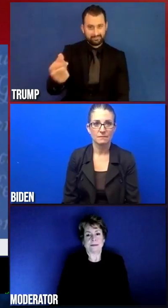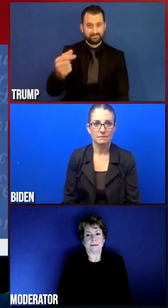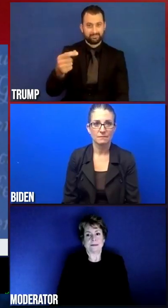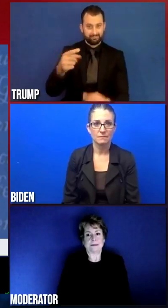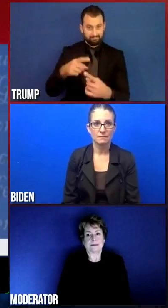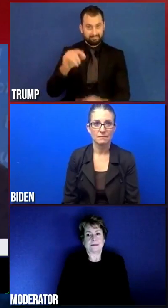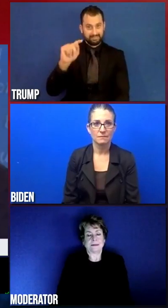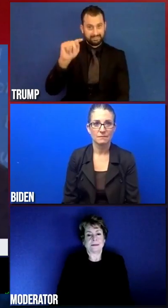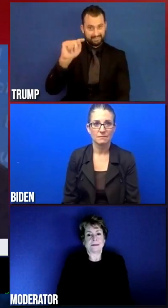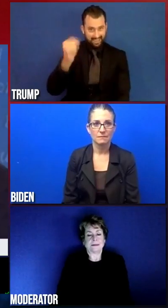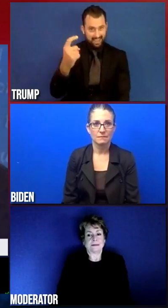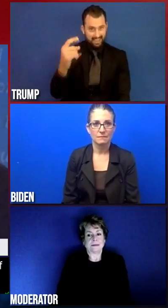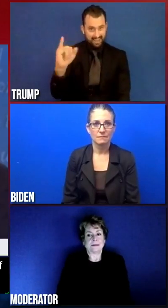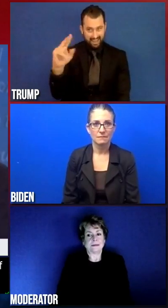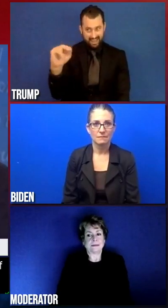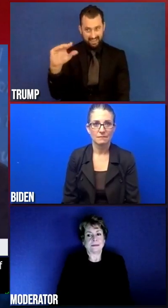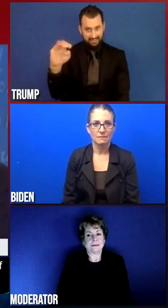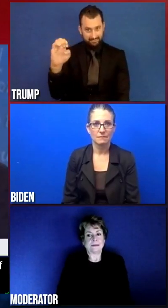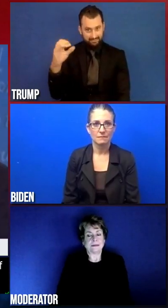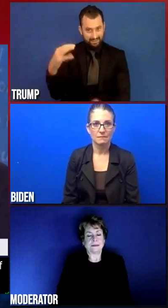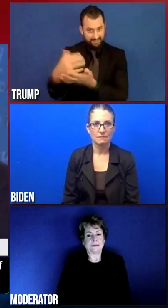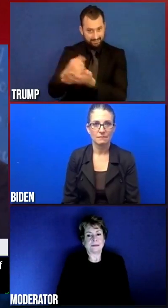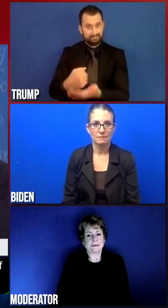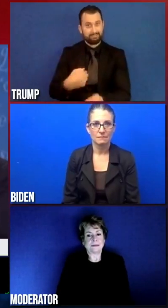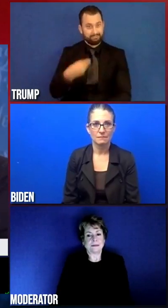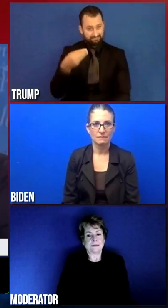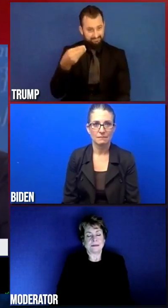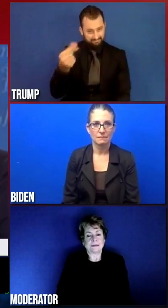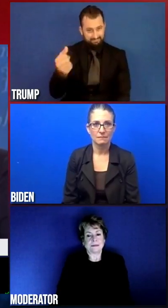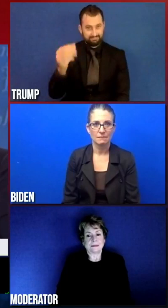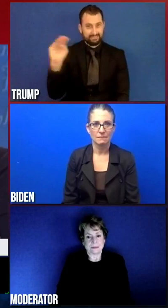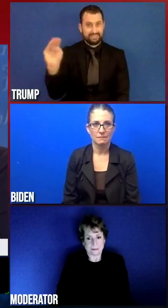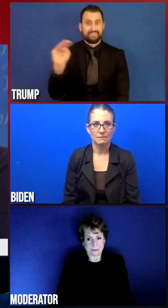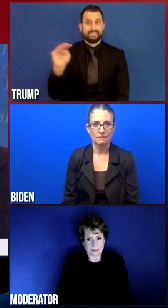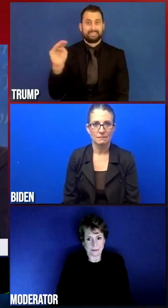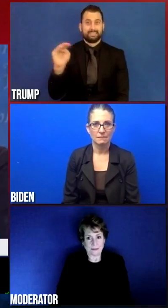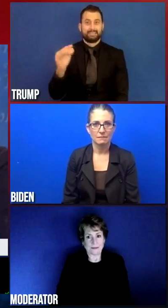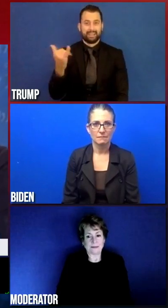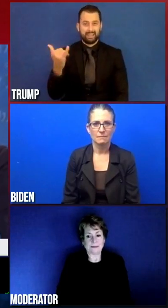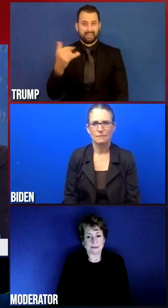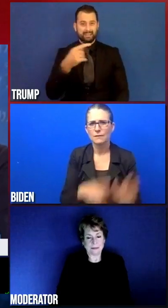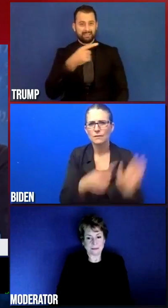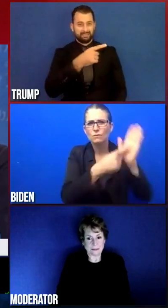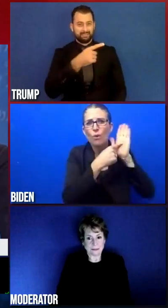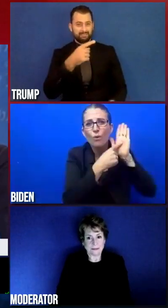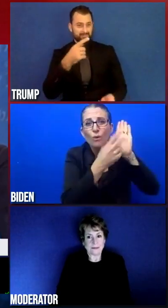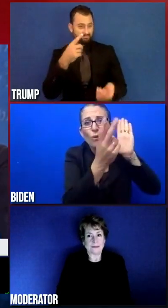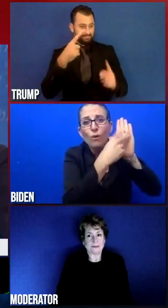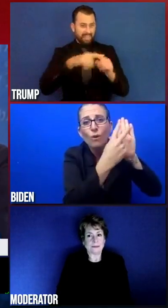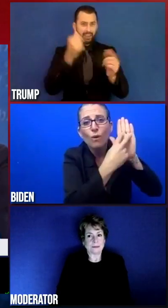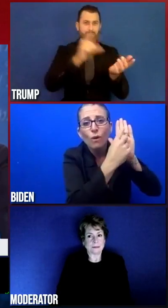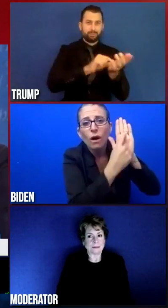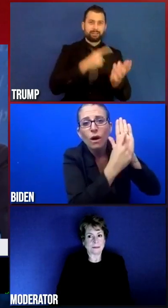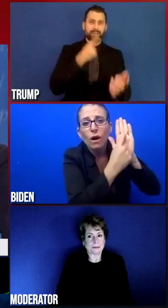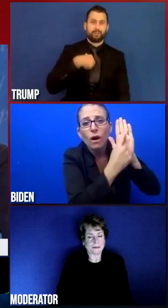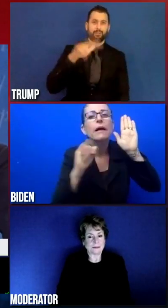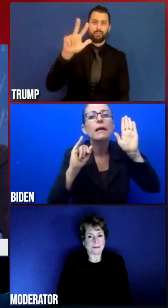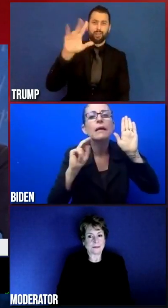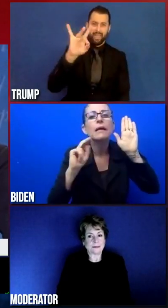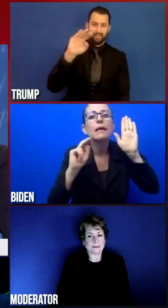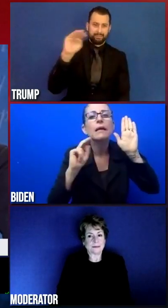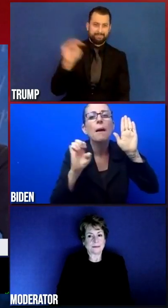papers. Show us your tax I paid $38 million 1 year. I paid $27 million. Show us your tax returns. I